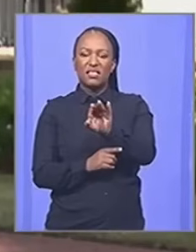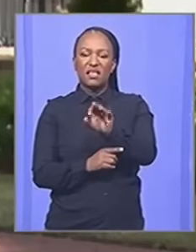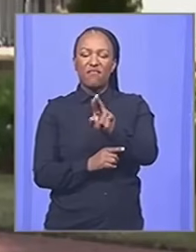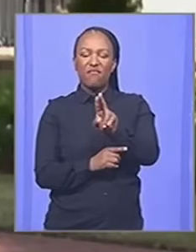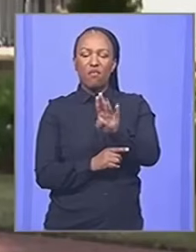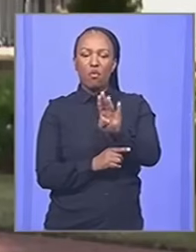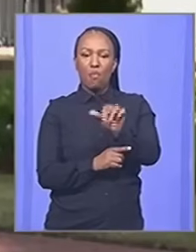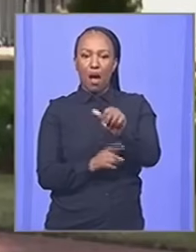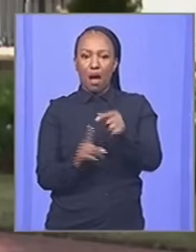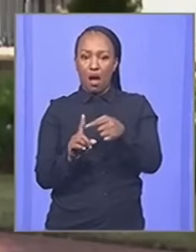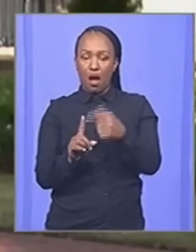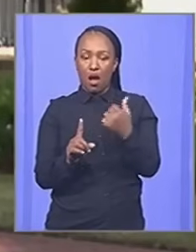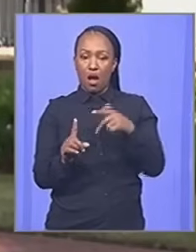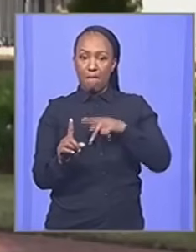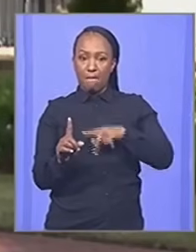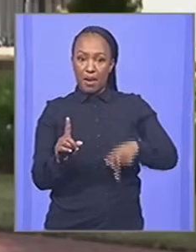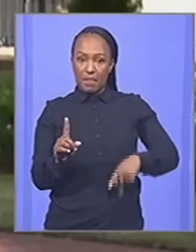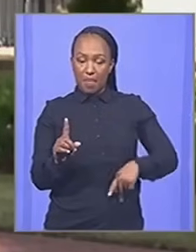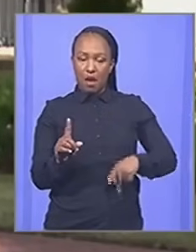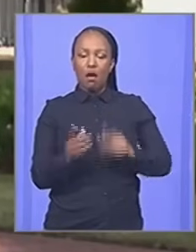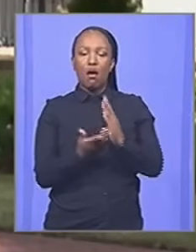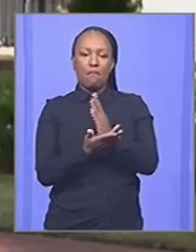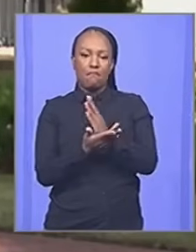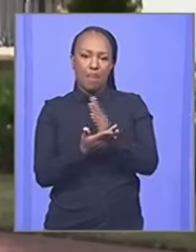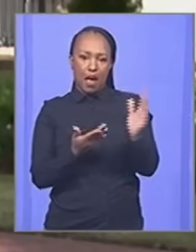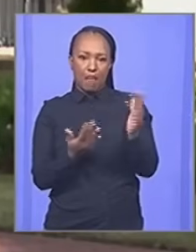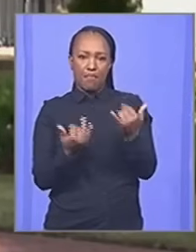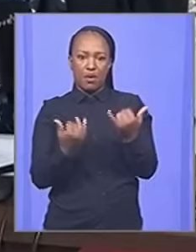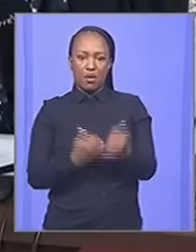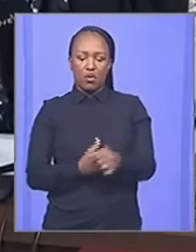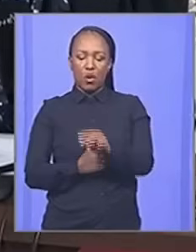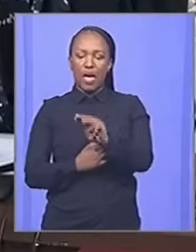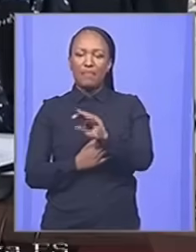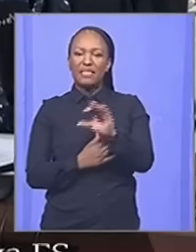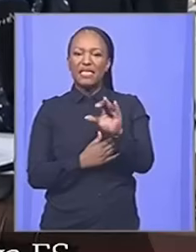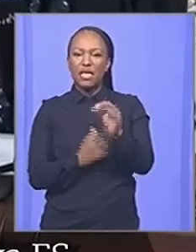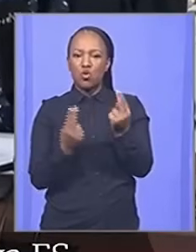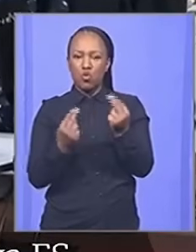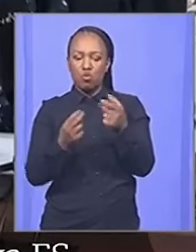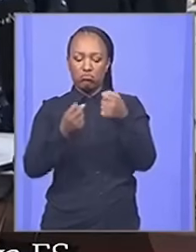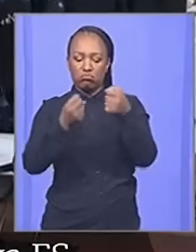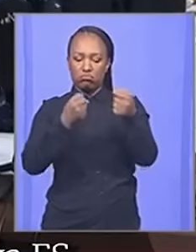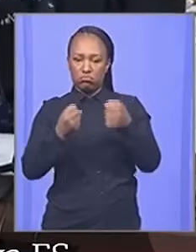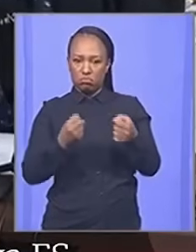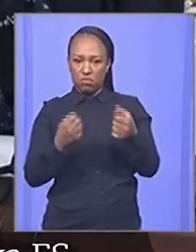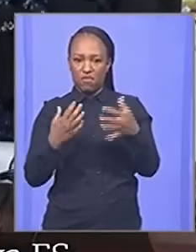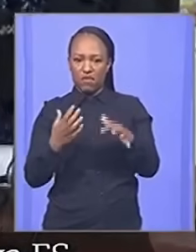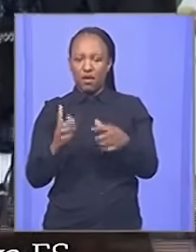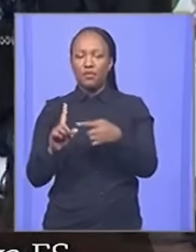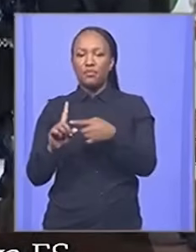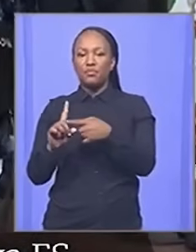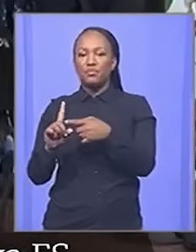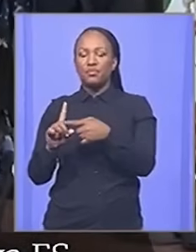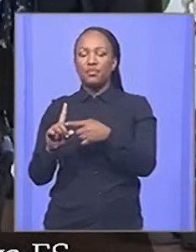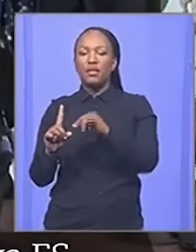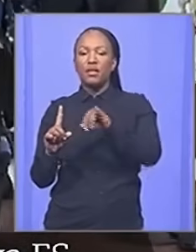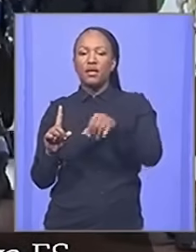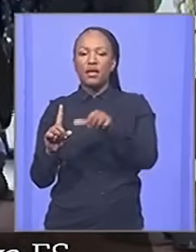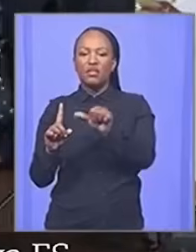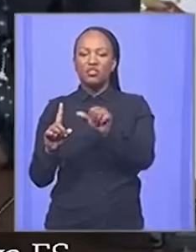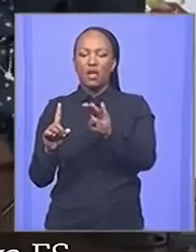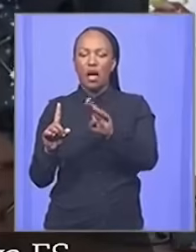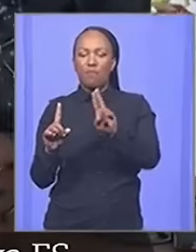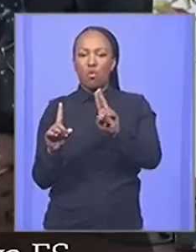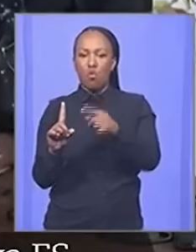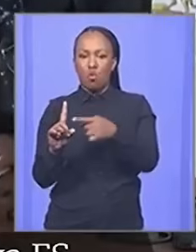ba se ba motlositse o sebile ho kgethwe di MEC tse lebitso la Jabu Mbalula le ile la hlahella nakong ya ho feta e le